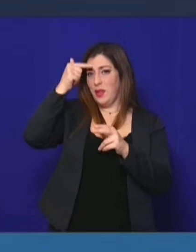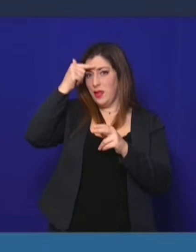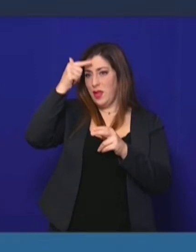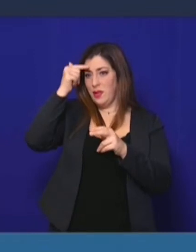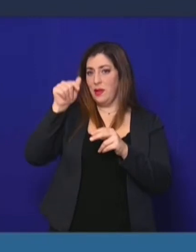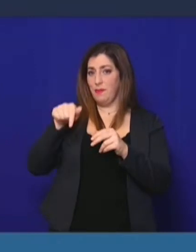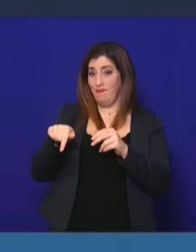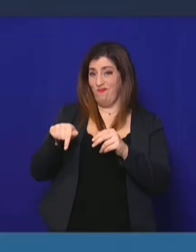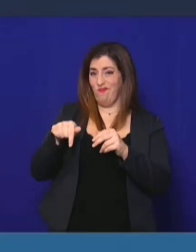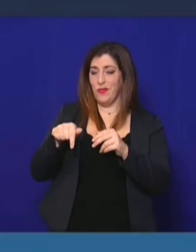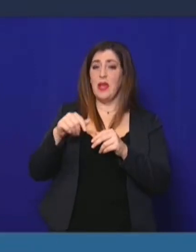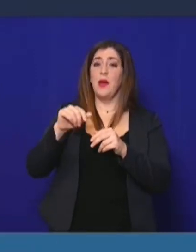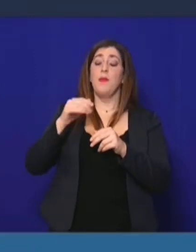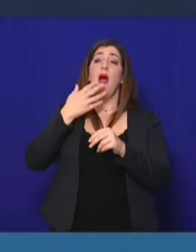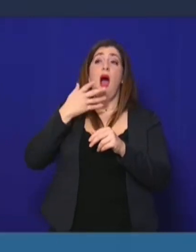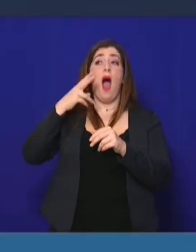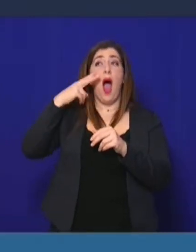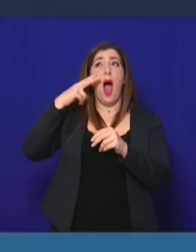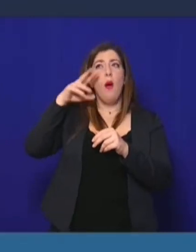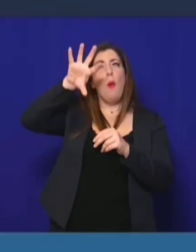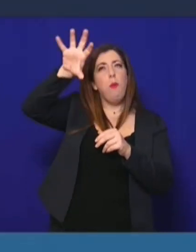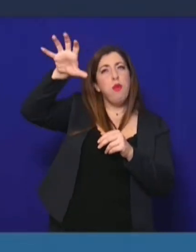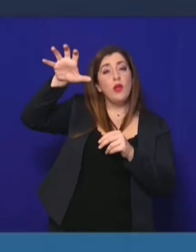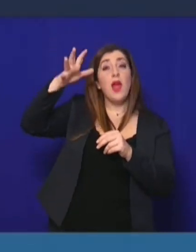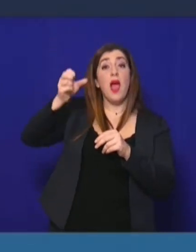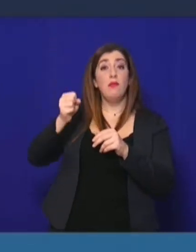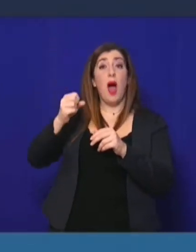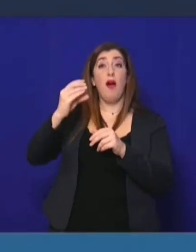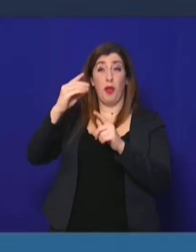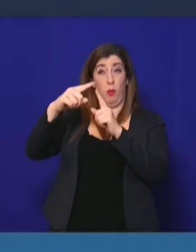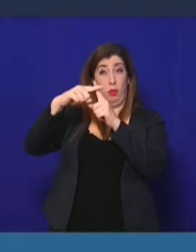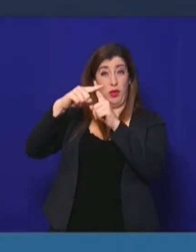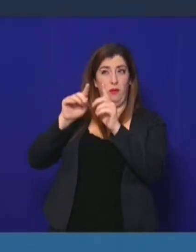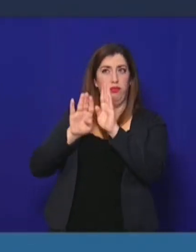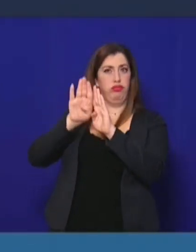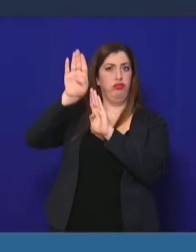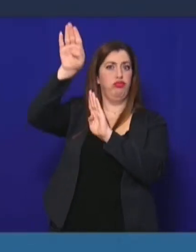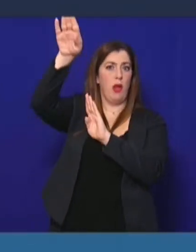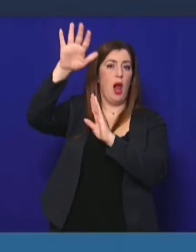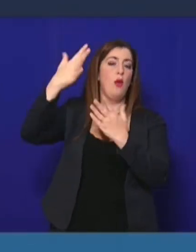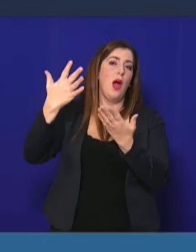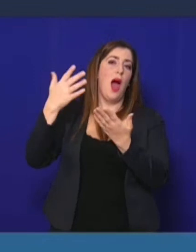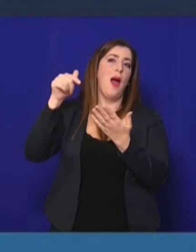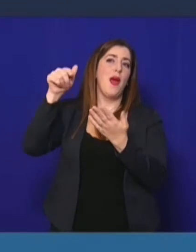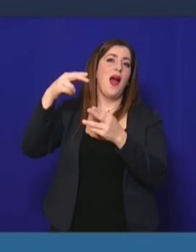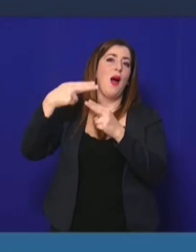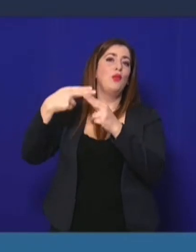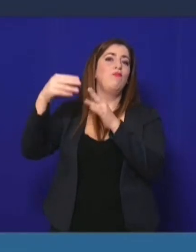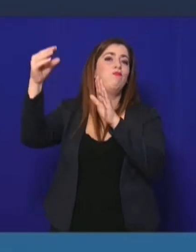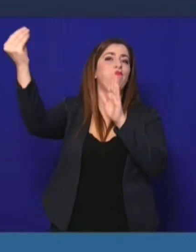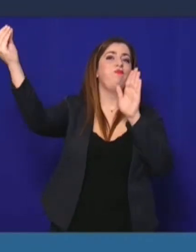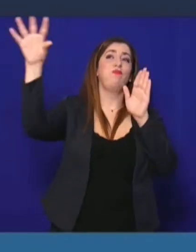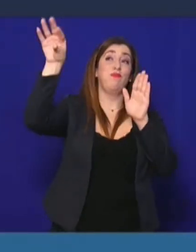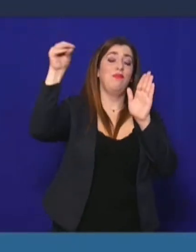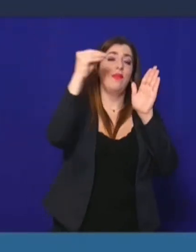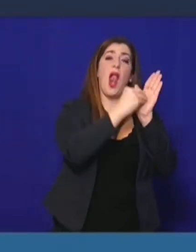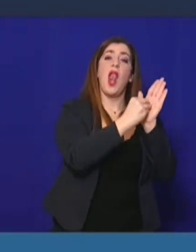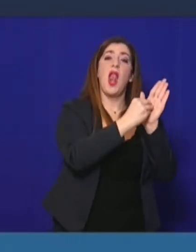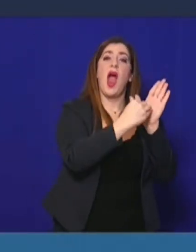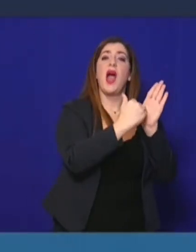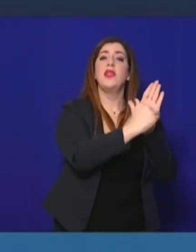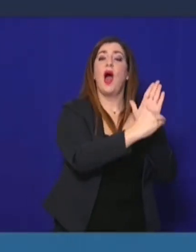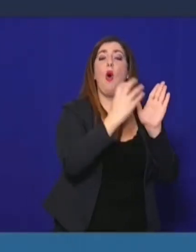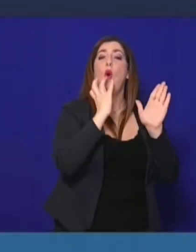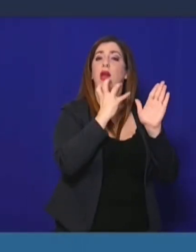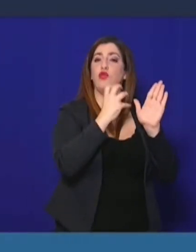għandu l-positivity rate li tiela l fuq la darba jkun qiegħed fuq l-ember, hemmhekk inti tkun tista' taqbad dawk in-nies li jkunu ġejjin minn dawn